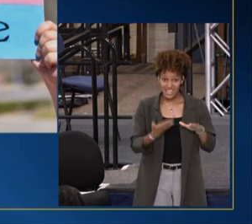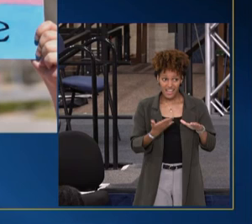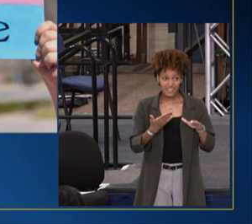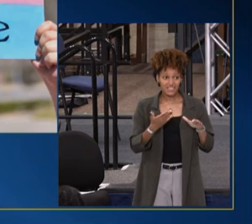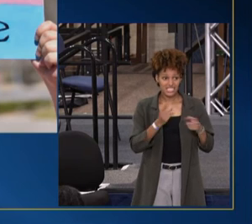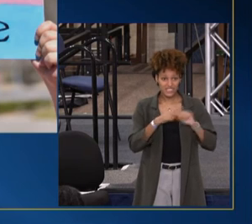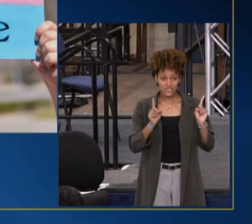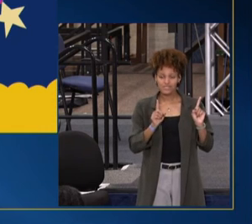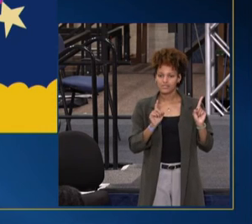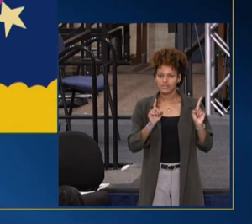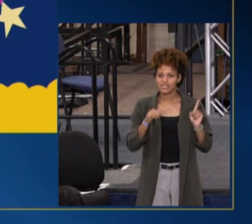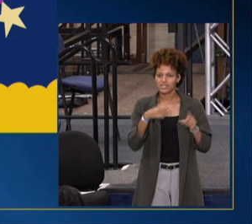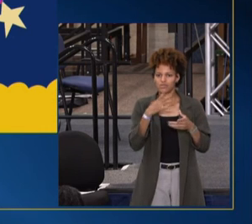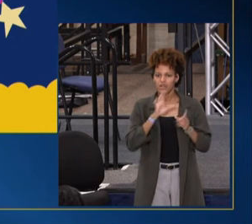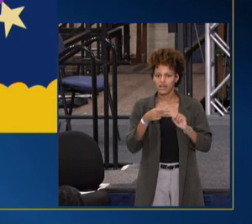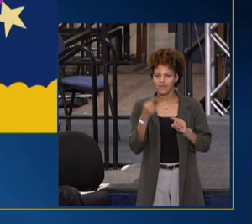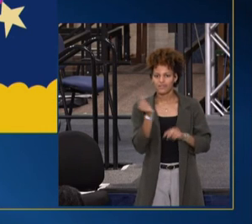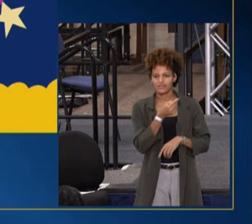talking about.